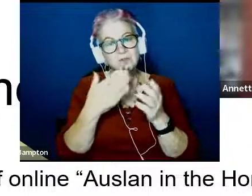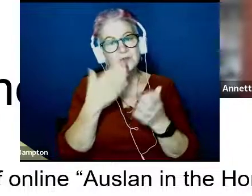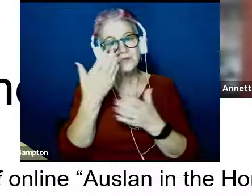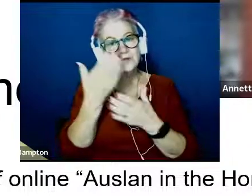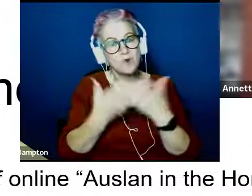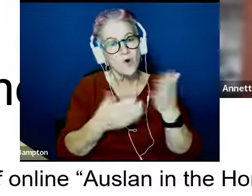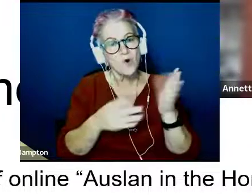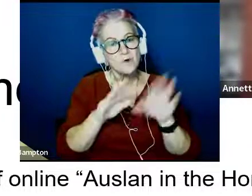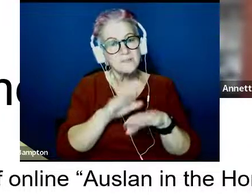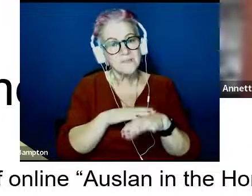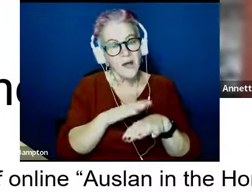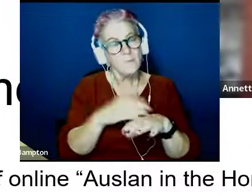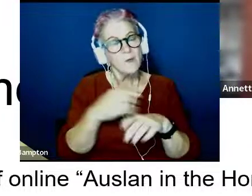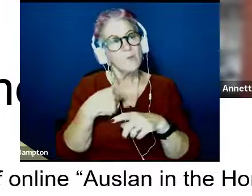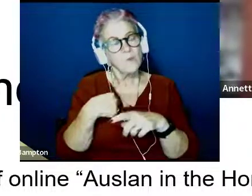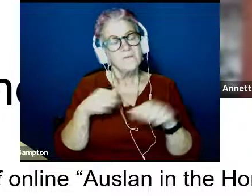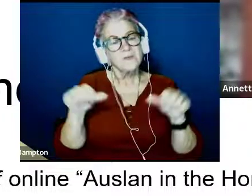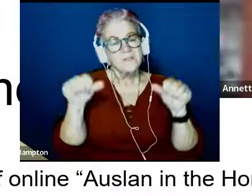we'd like to